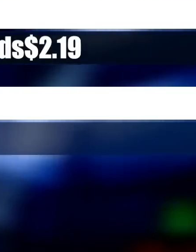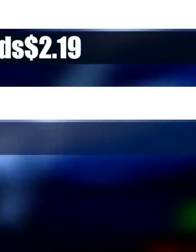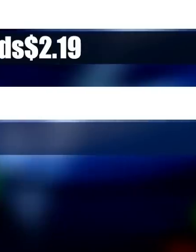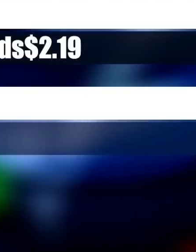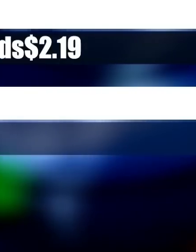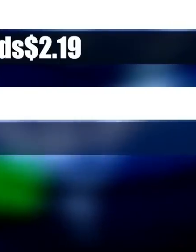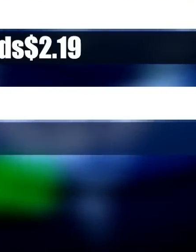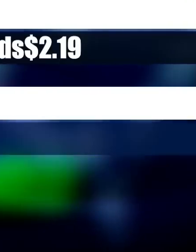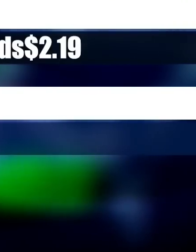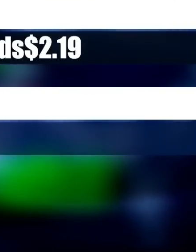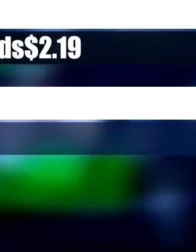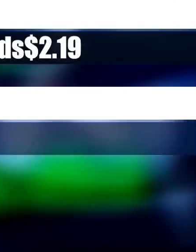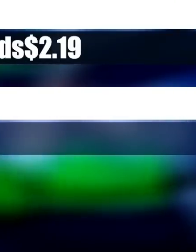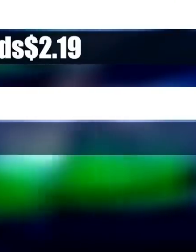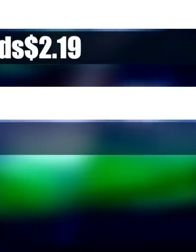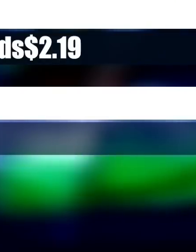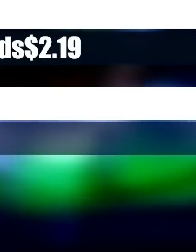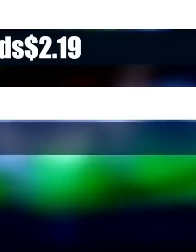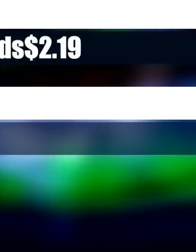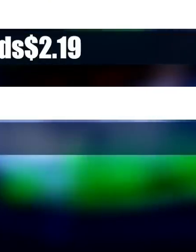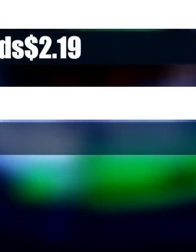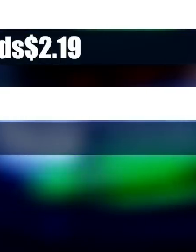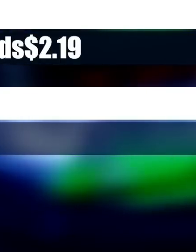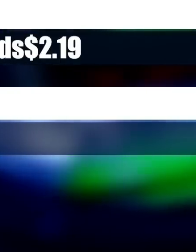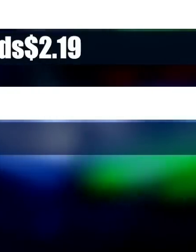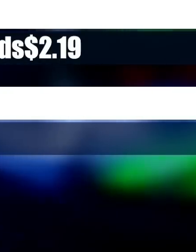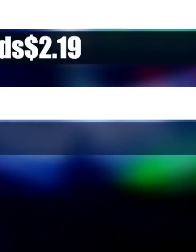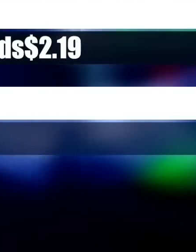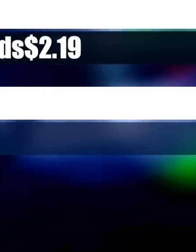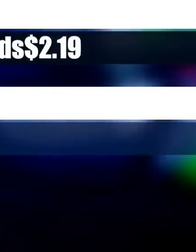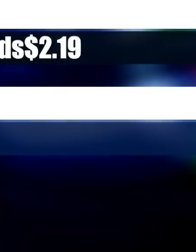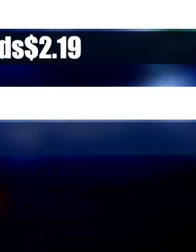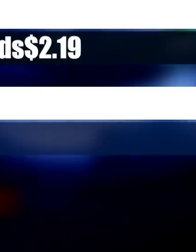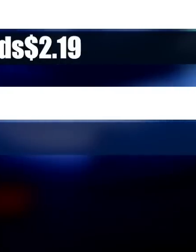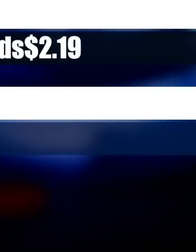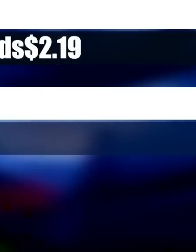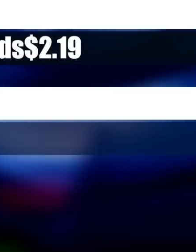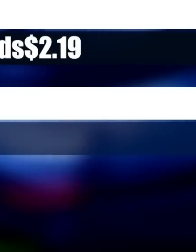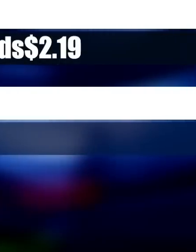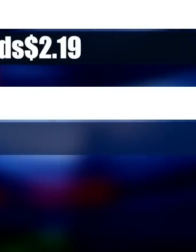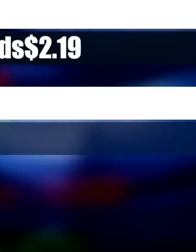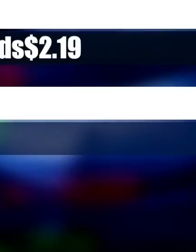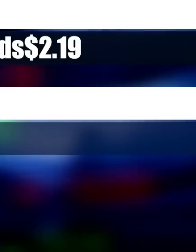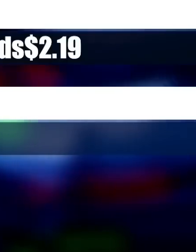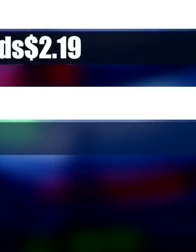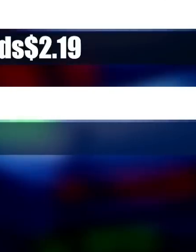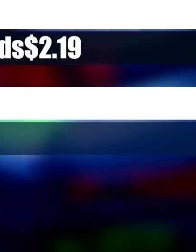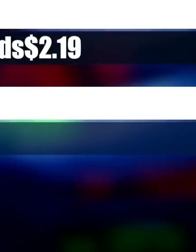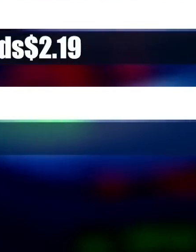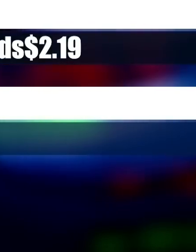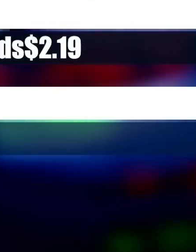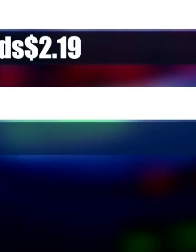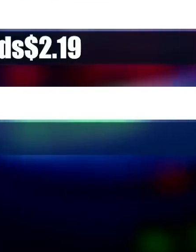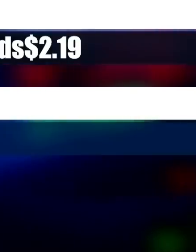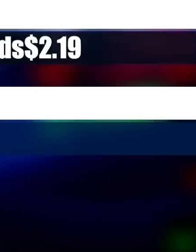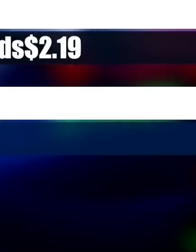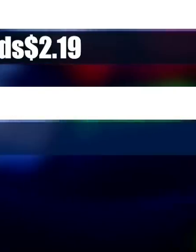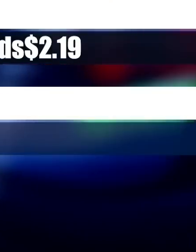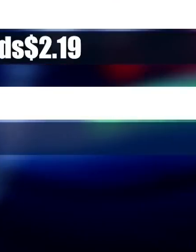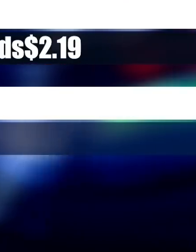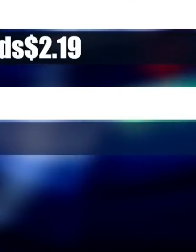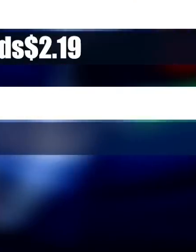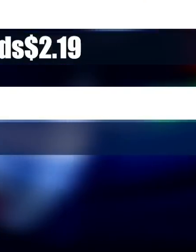trading 180 shares at Barbados $2.19 each, and they were followed by the West India Biscuit Company Limited.